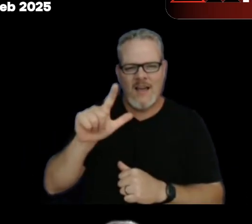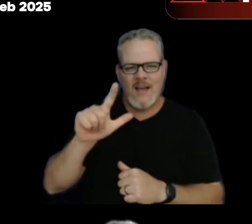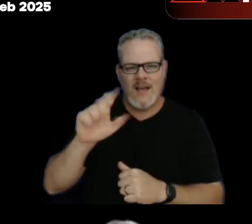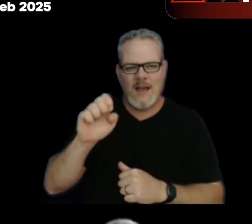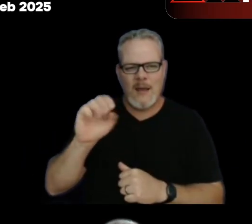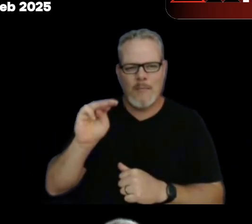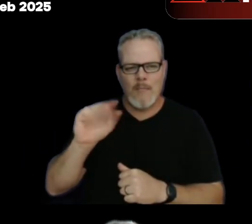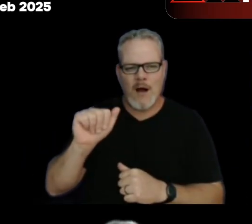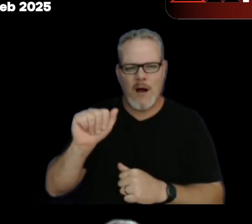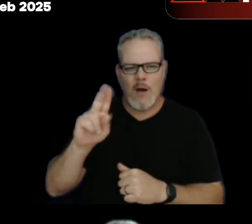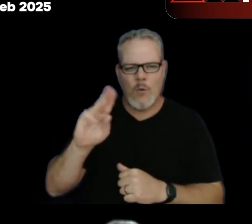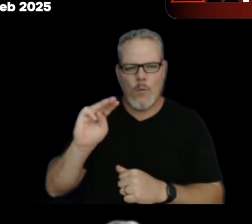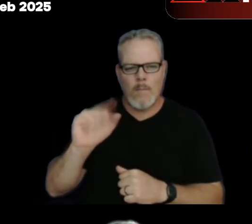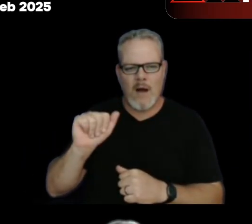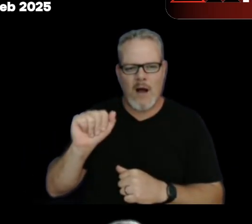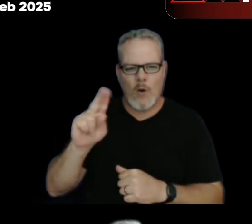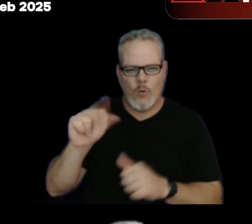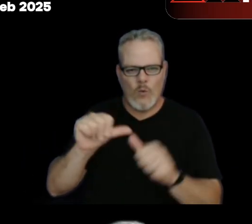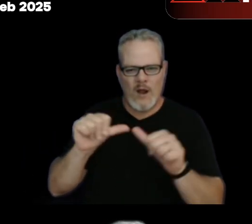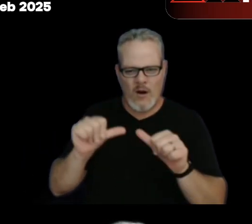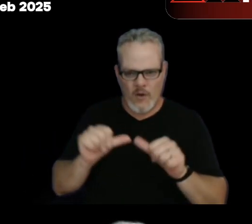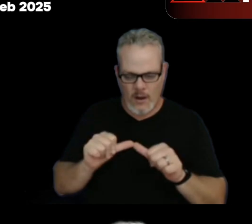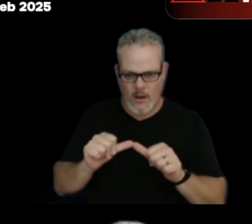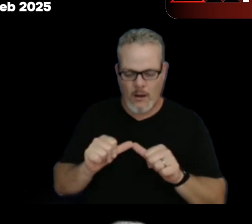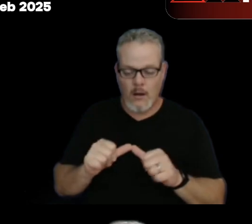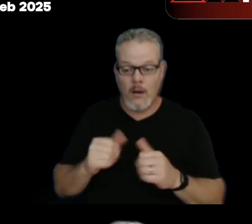And a similar view on a thermal